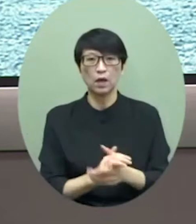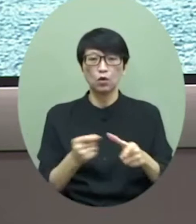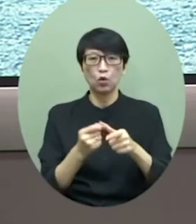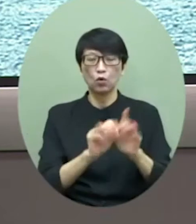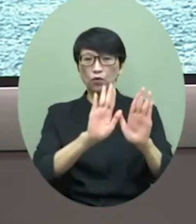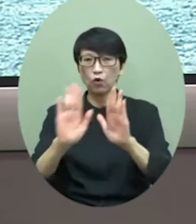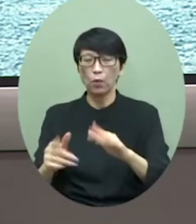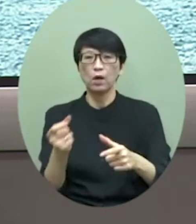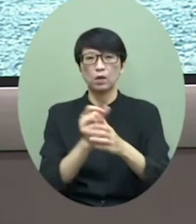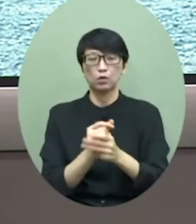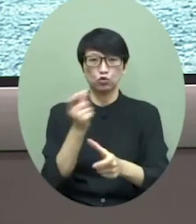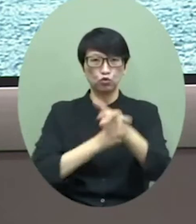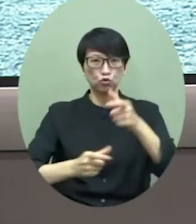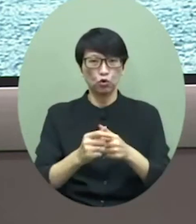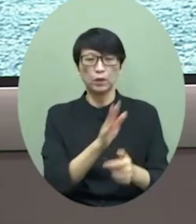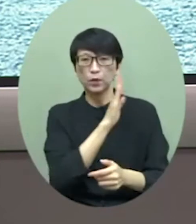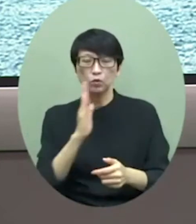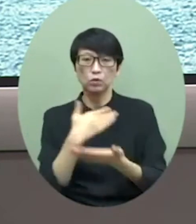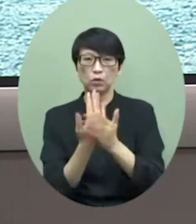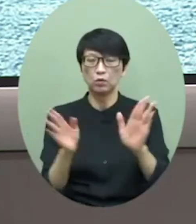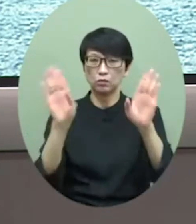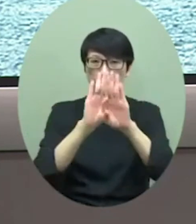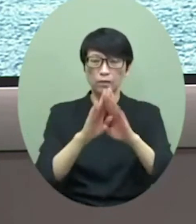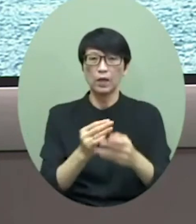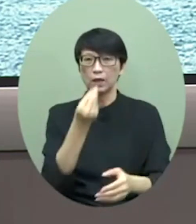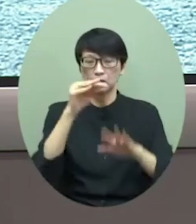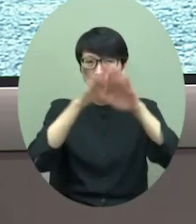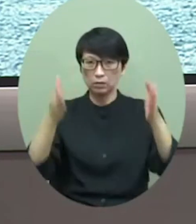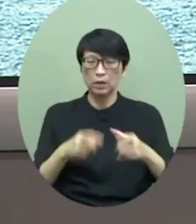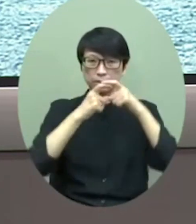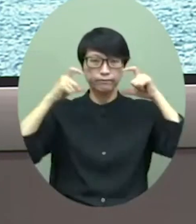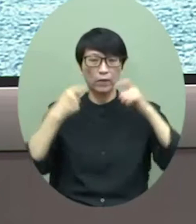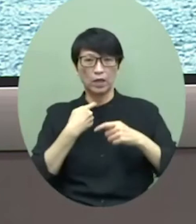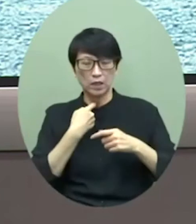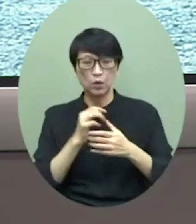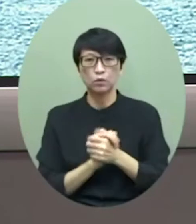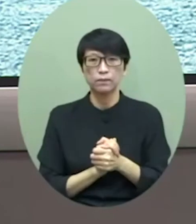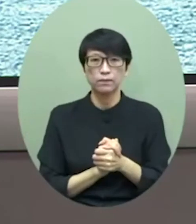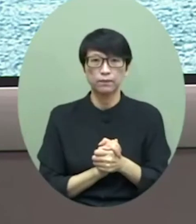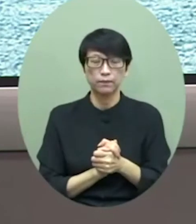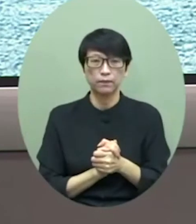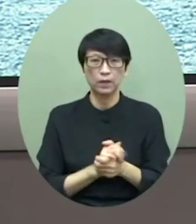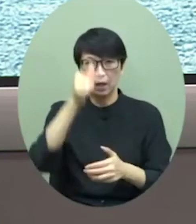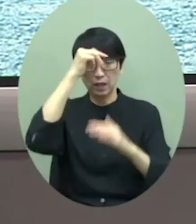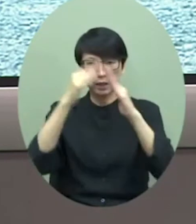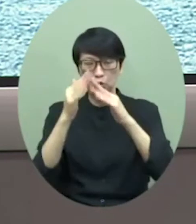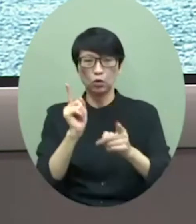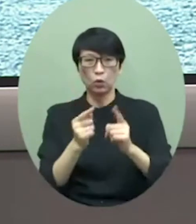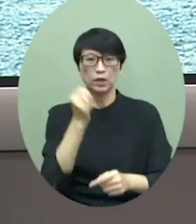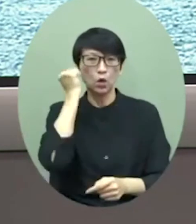the cap on group gathering size, class suspension, closing certain scheduled